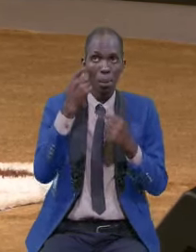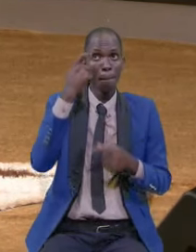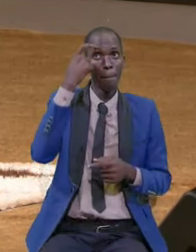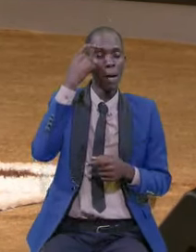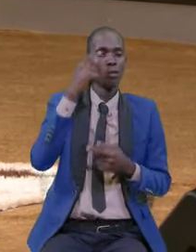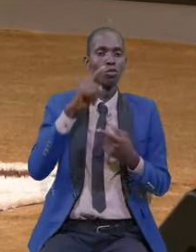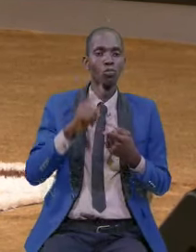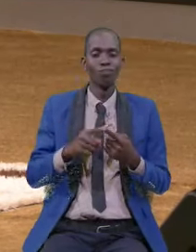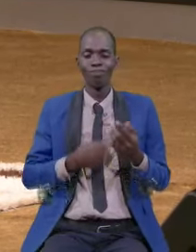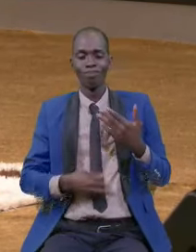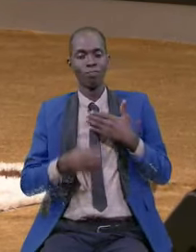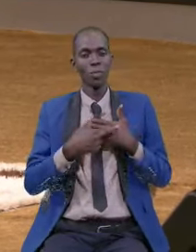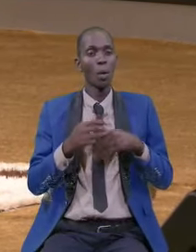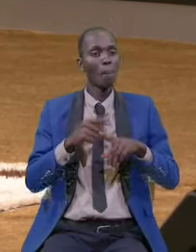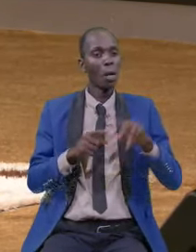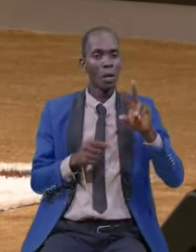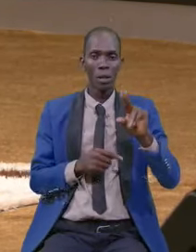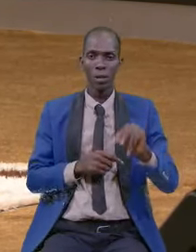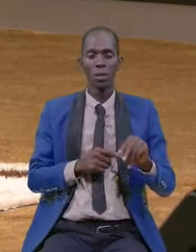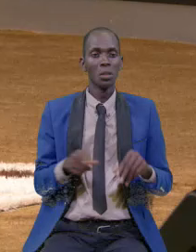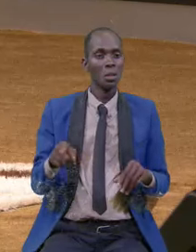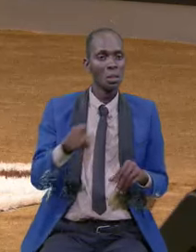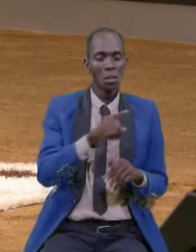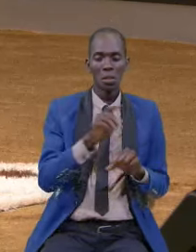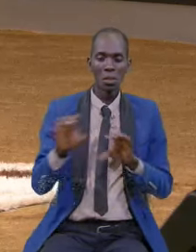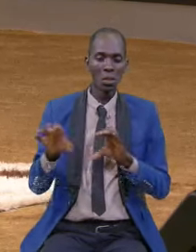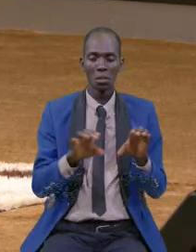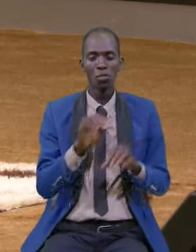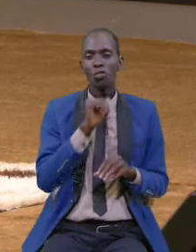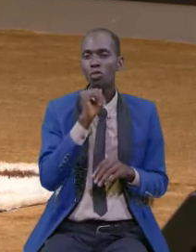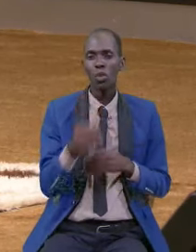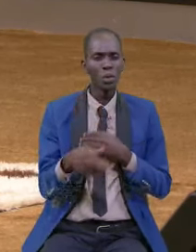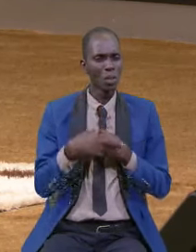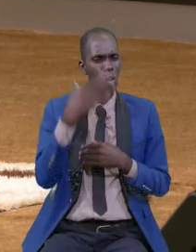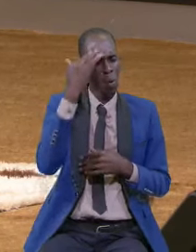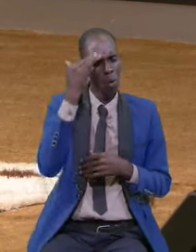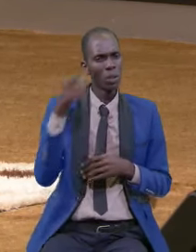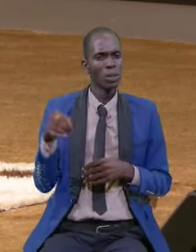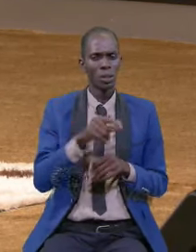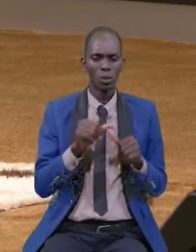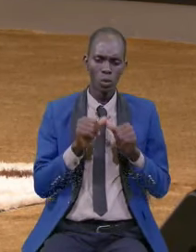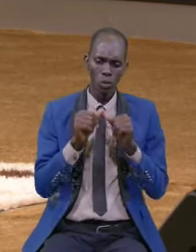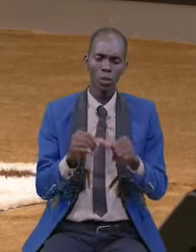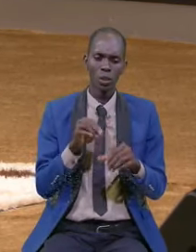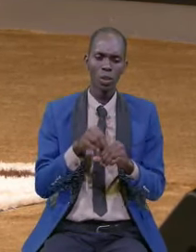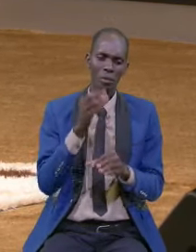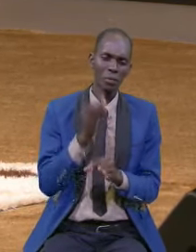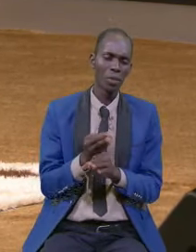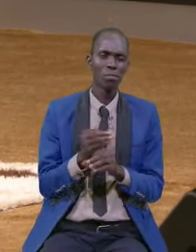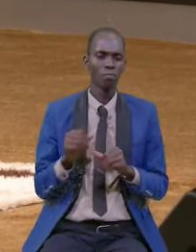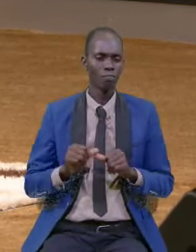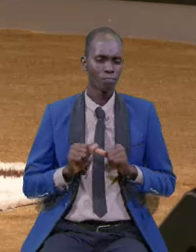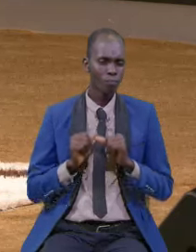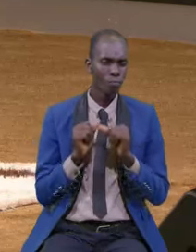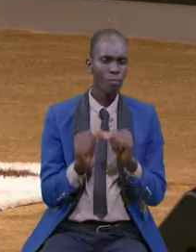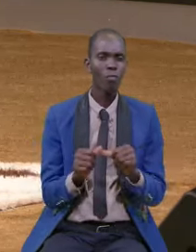have returned. But no, they did not return. Why? They kept on in faith, and they kept on doing